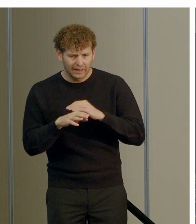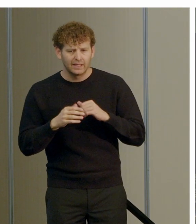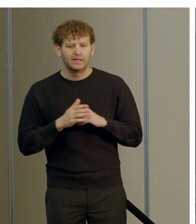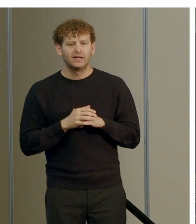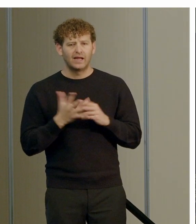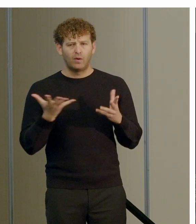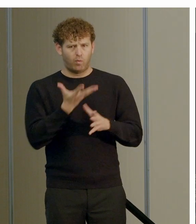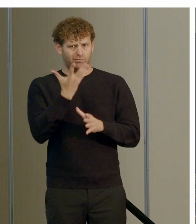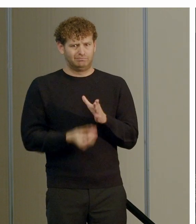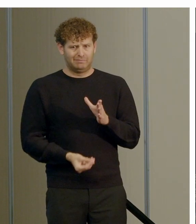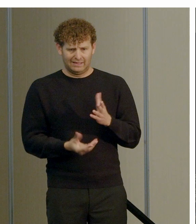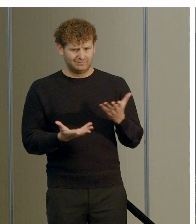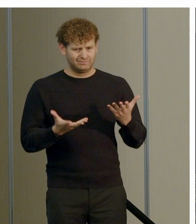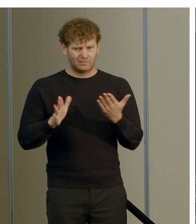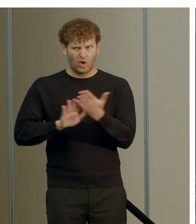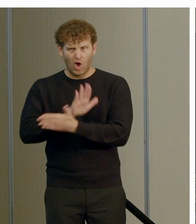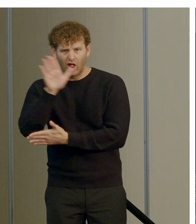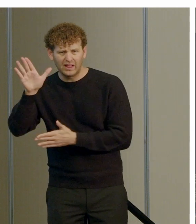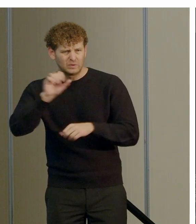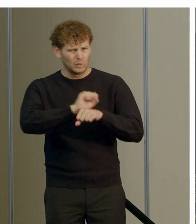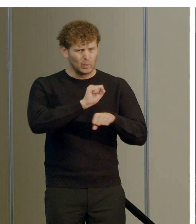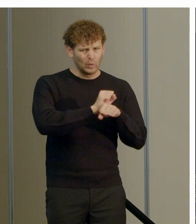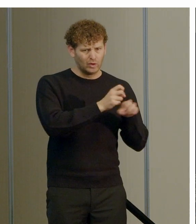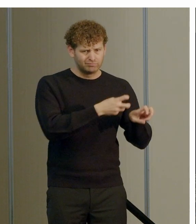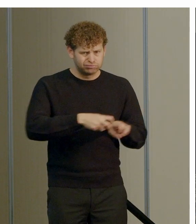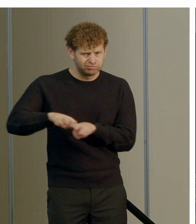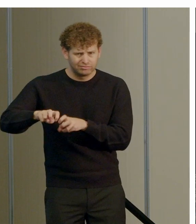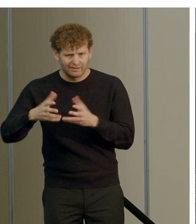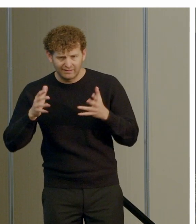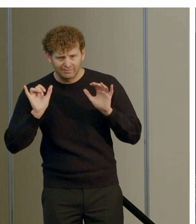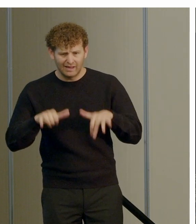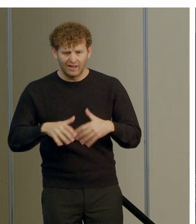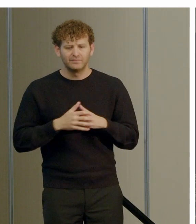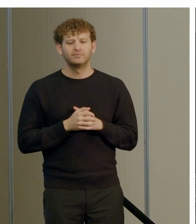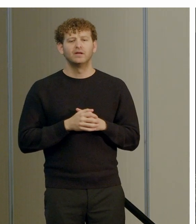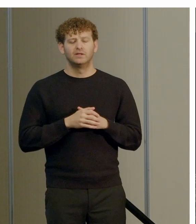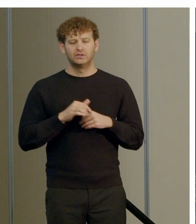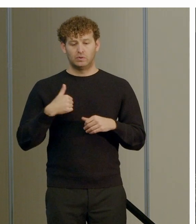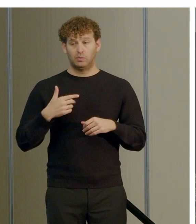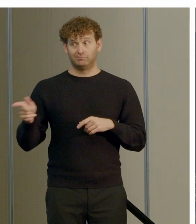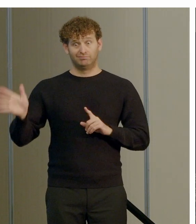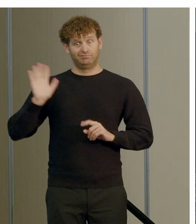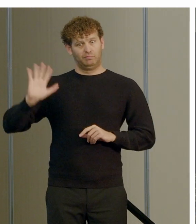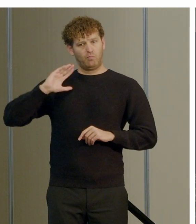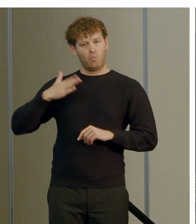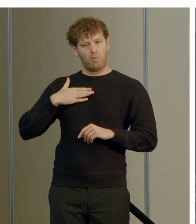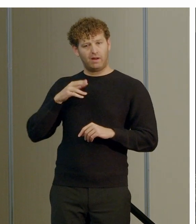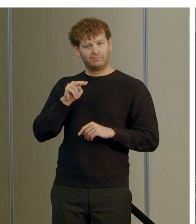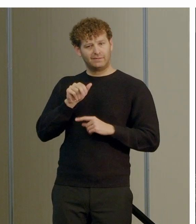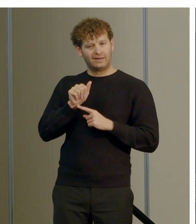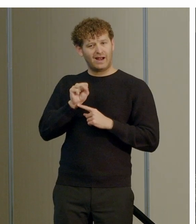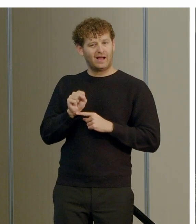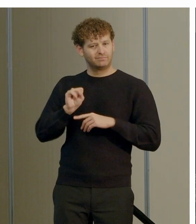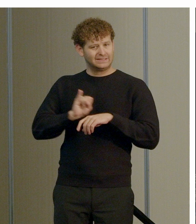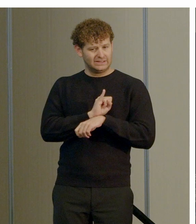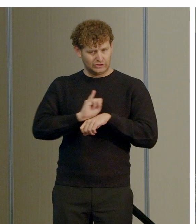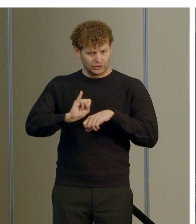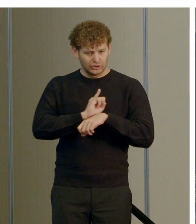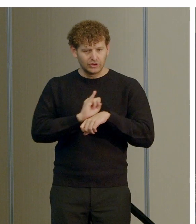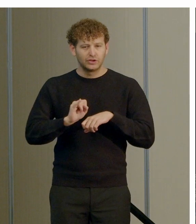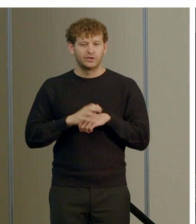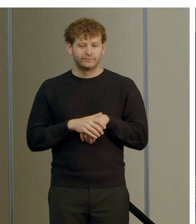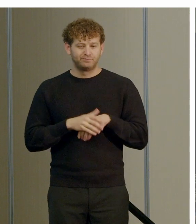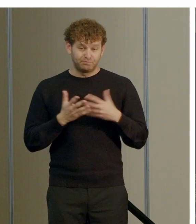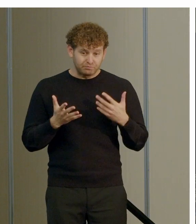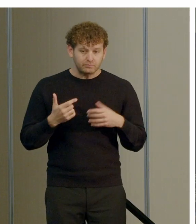stellar NASA interns, pun intended. And a couple of years later, when he graduated just last year with a Bachelor of